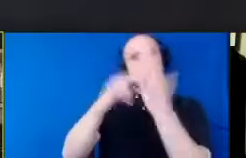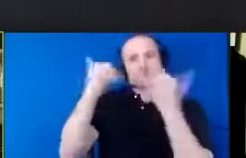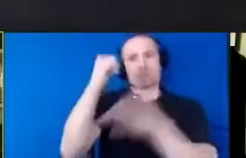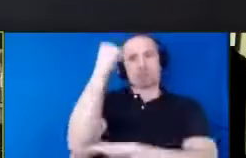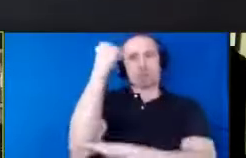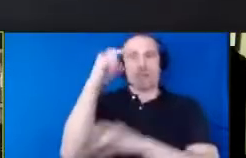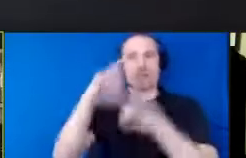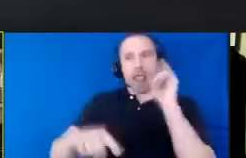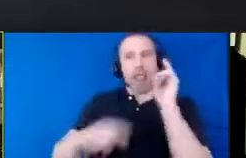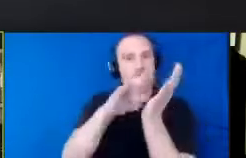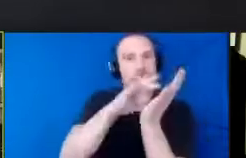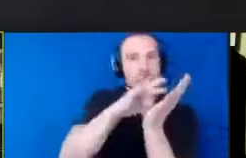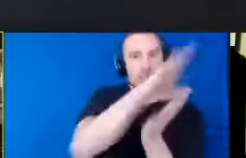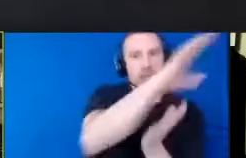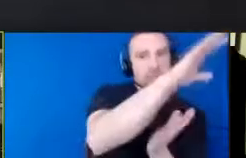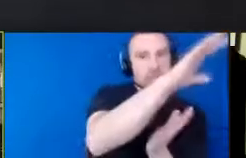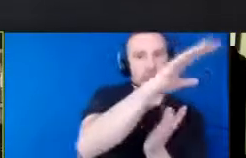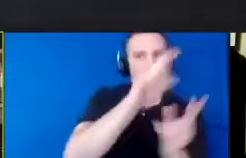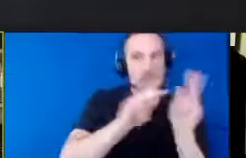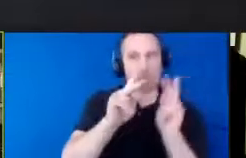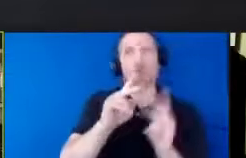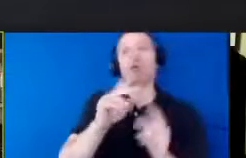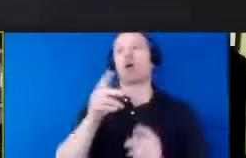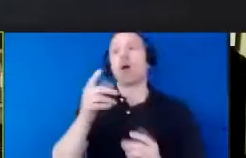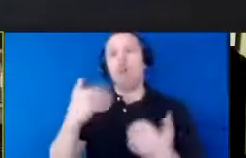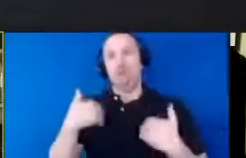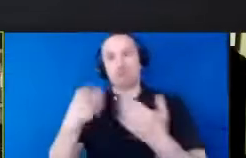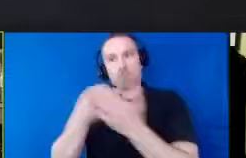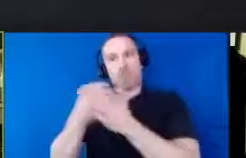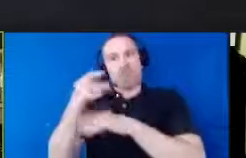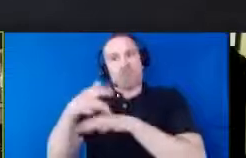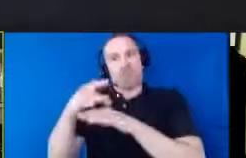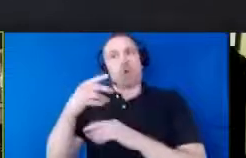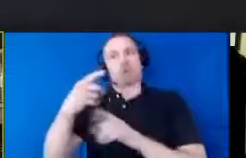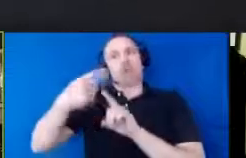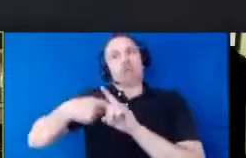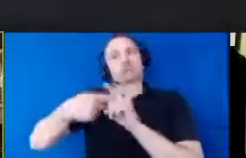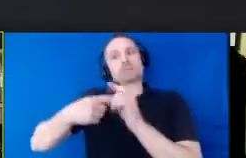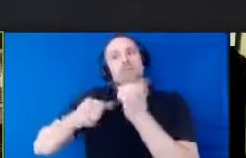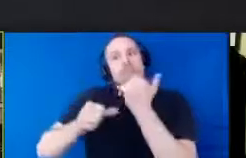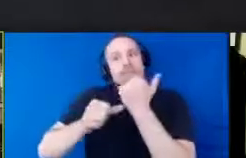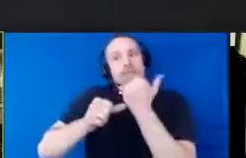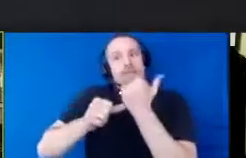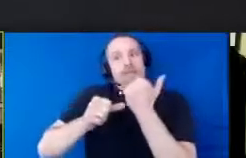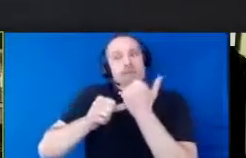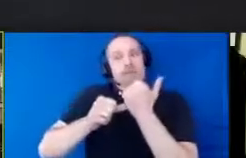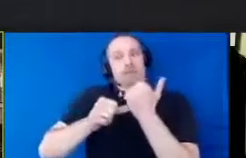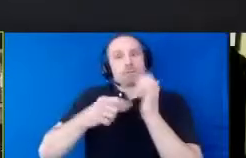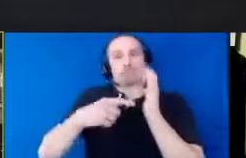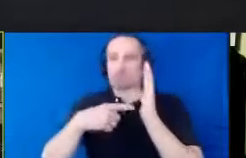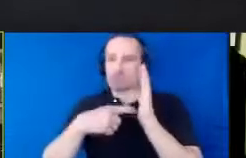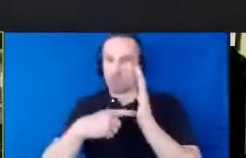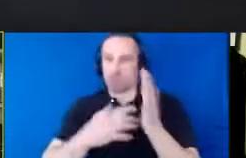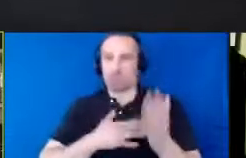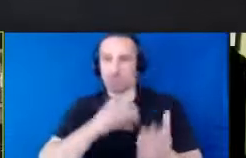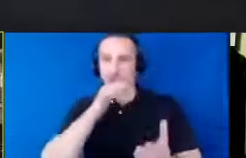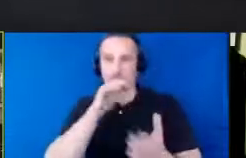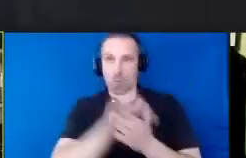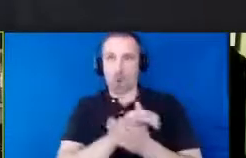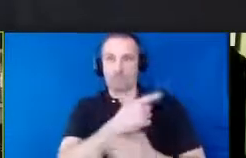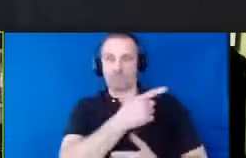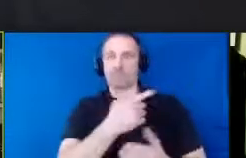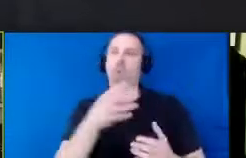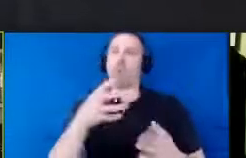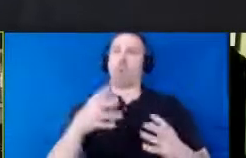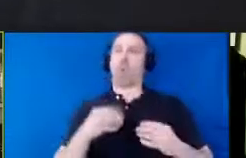in there for home assistance and for rental assistance. So for instance, my wife owns a small condo that she had